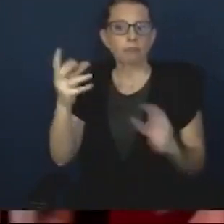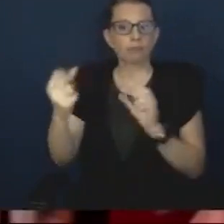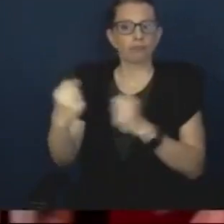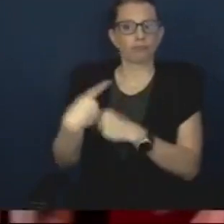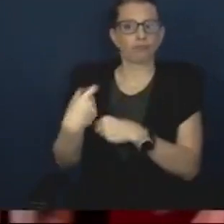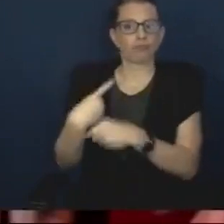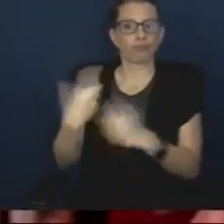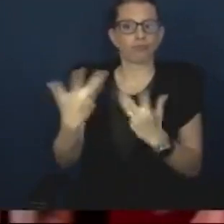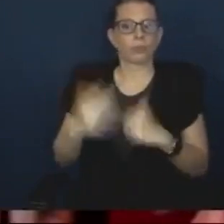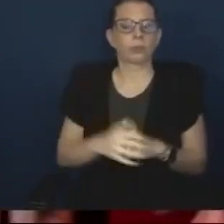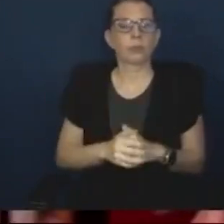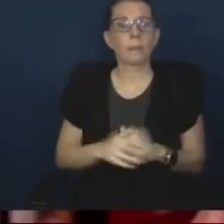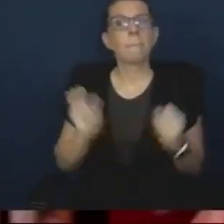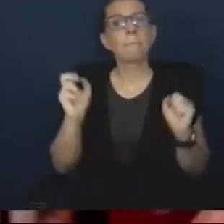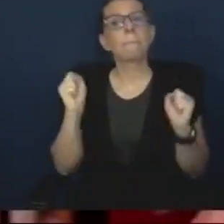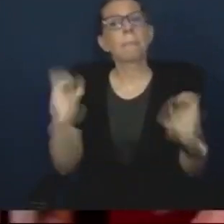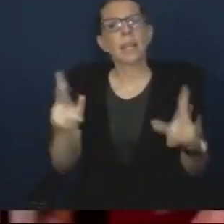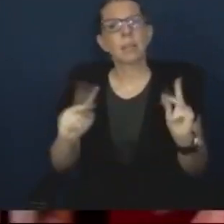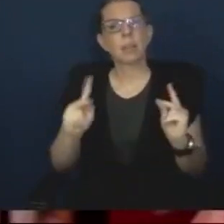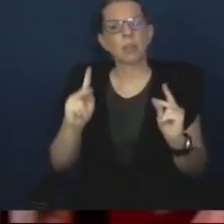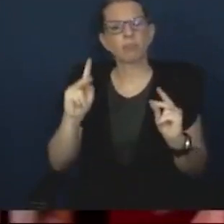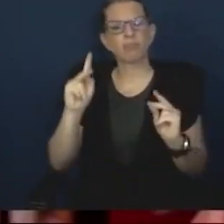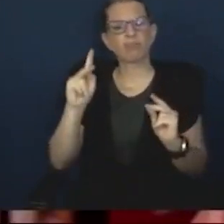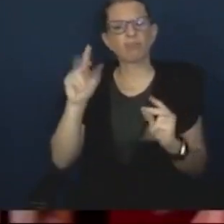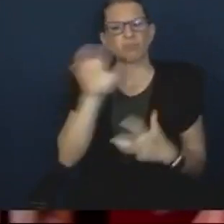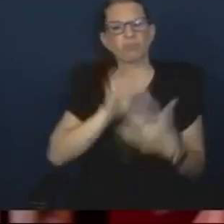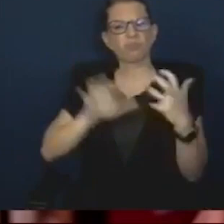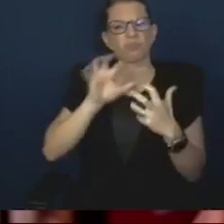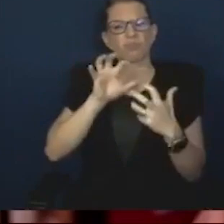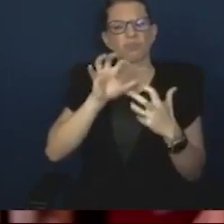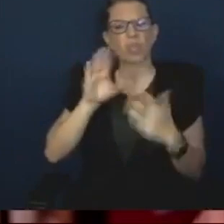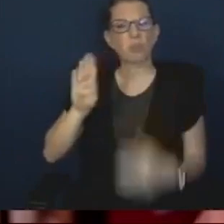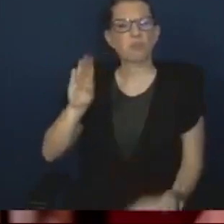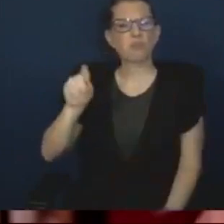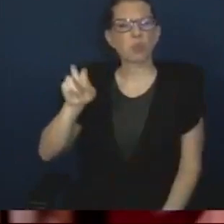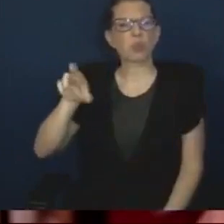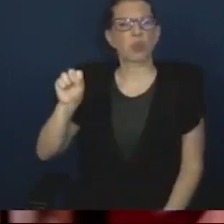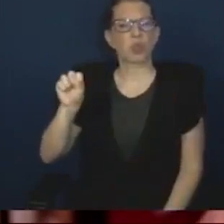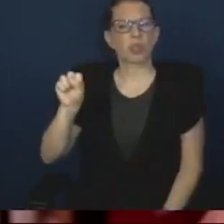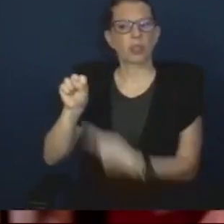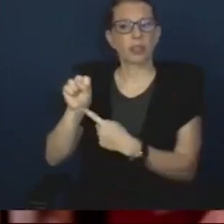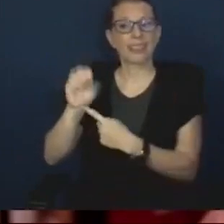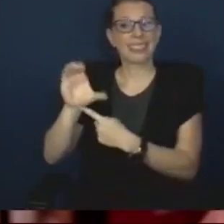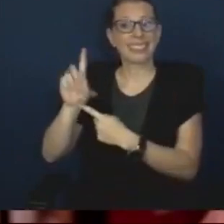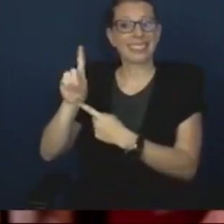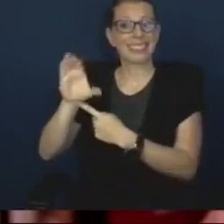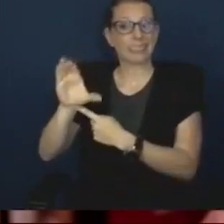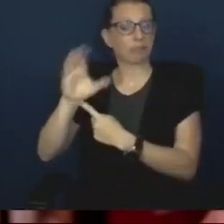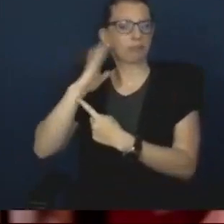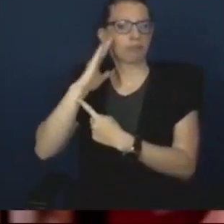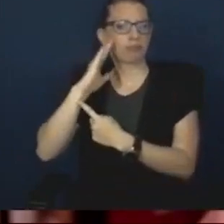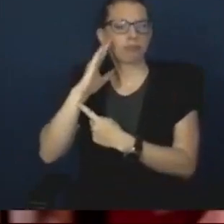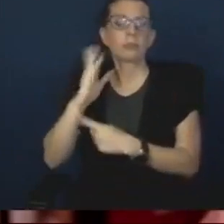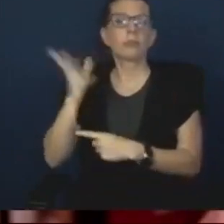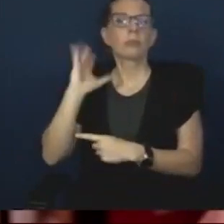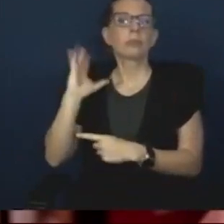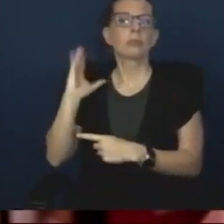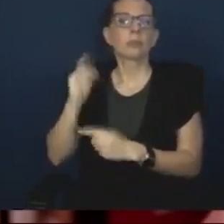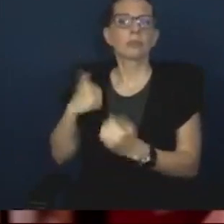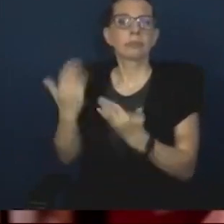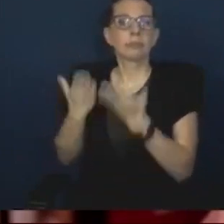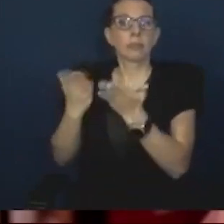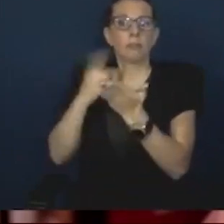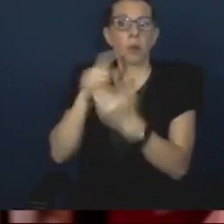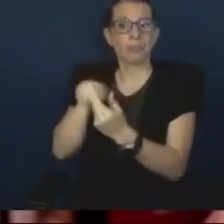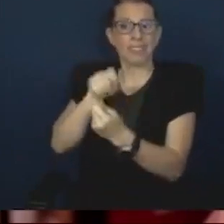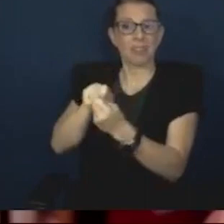So many people are confused about the narrative around boosters. As you know, the CDC has suggested that, well, for certain